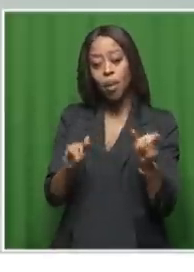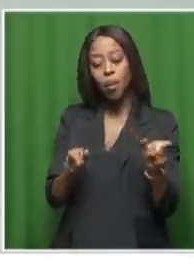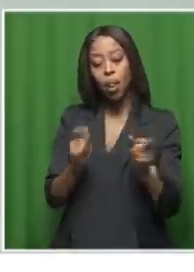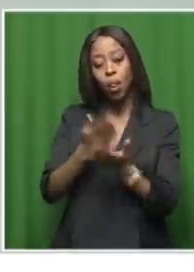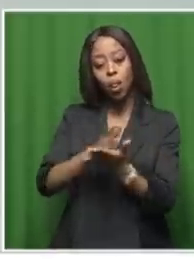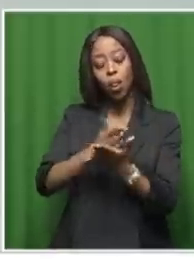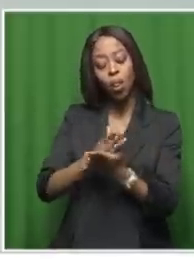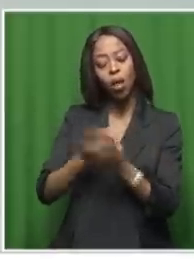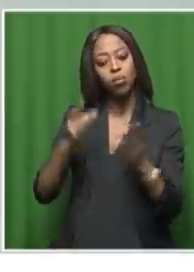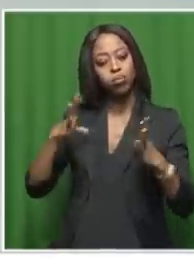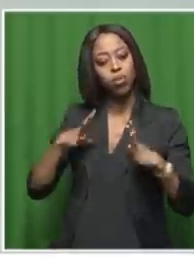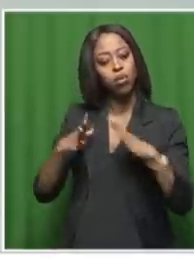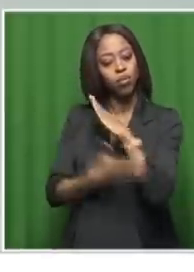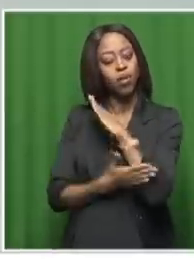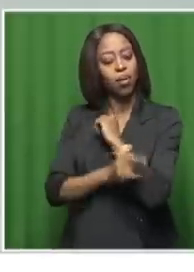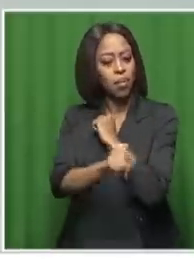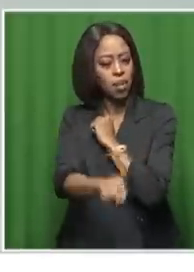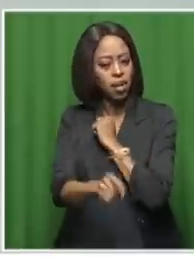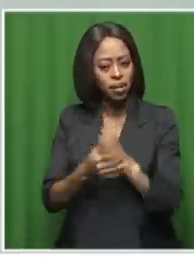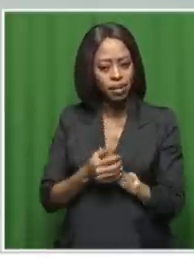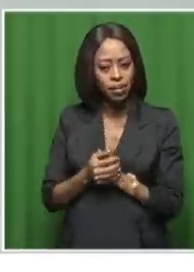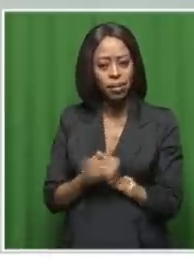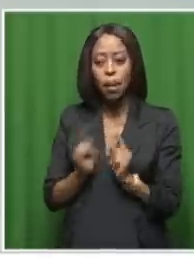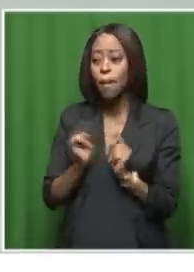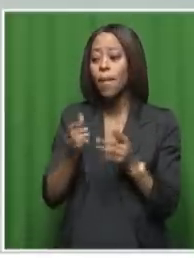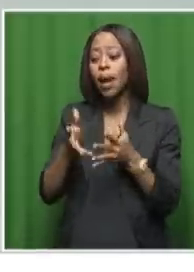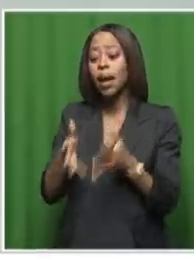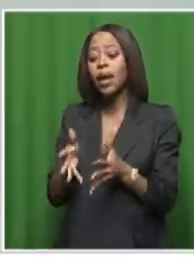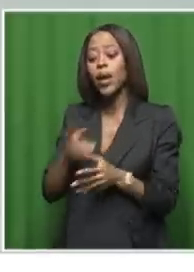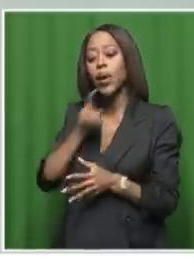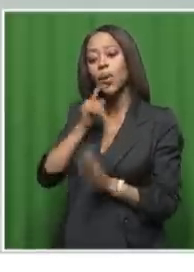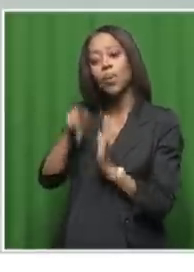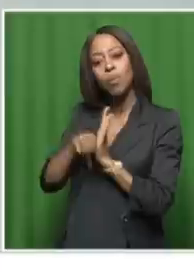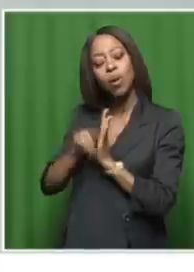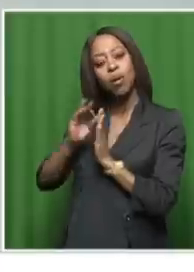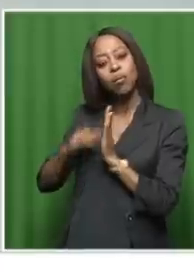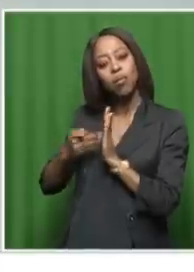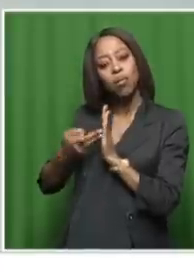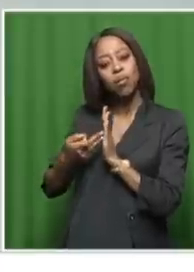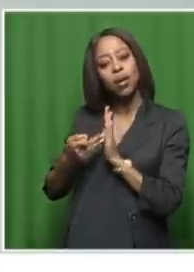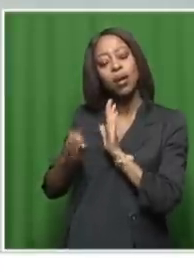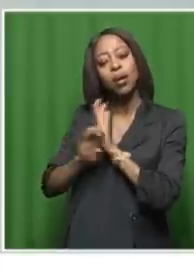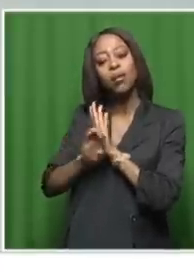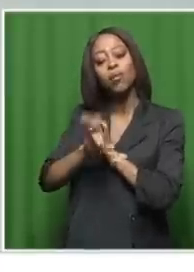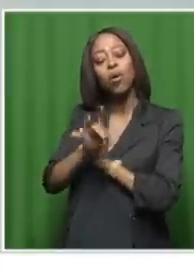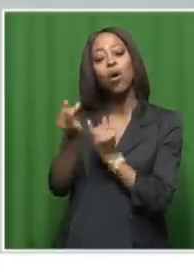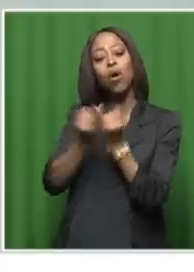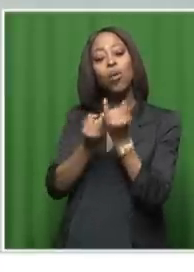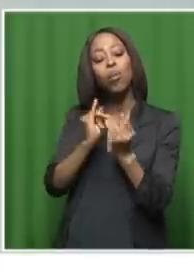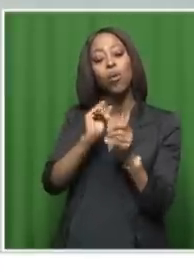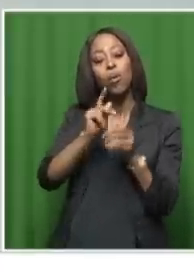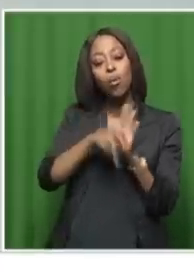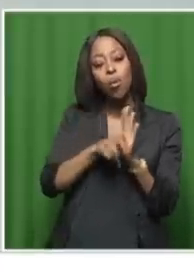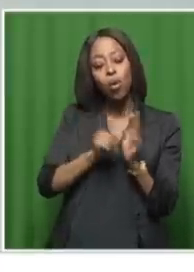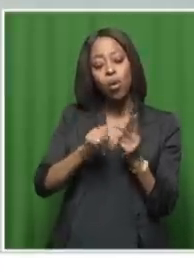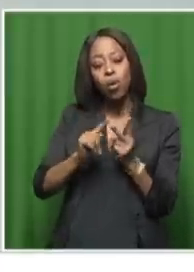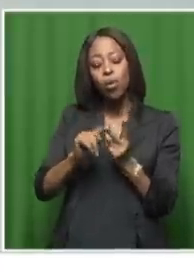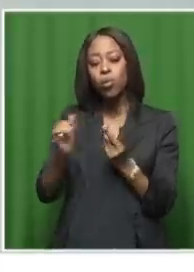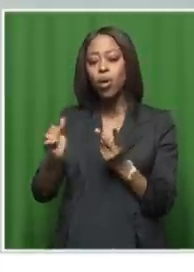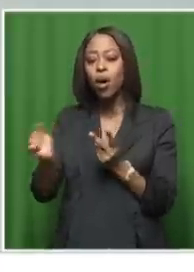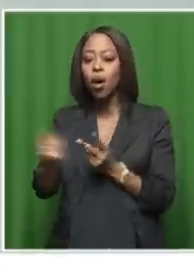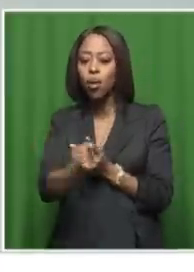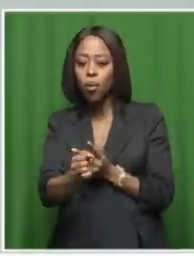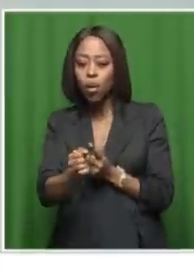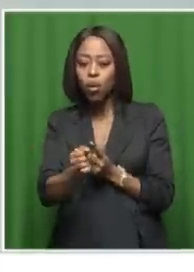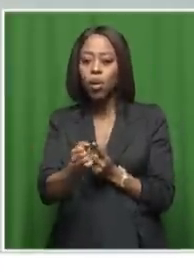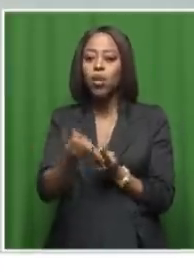in the country's wealth, I close quote. Here we need to use policy frameworks such as the competition policy, procurement policies,